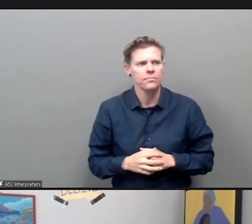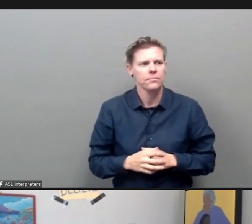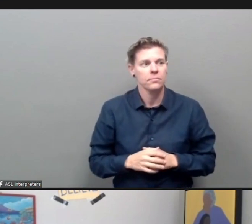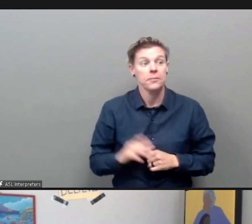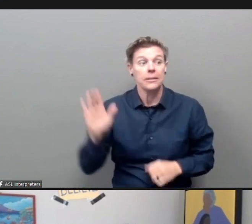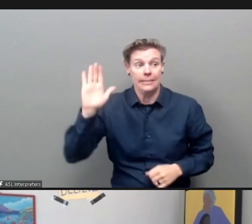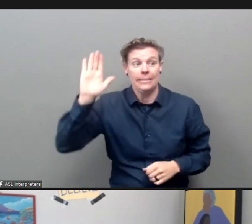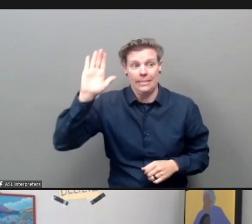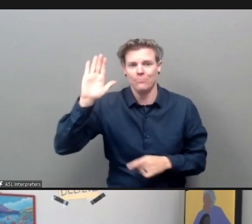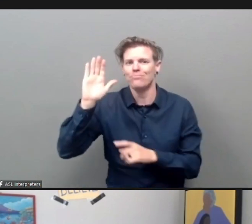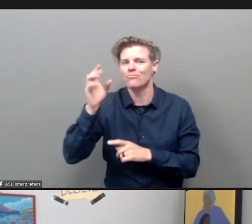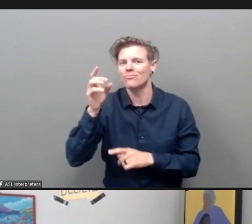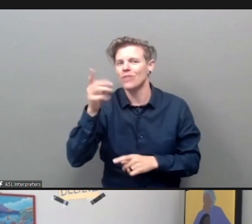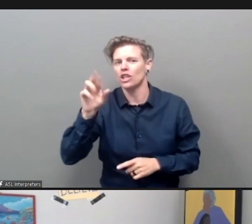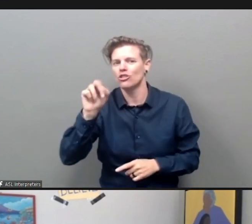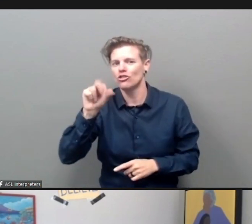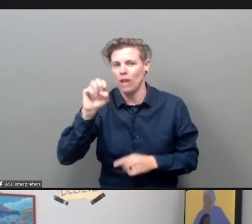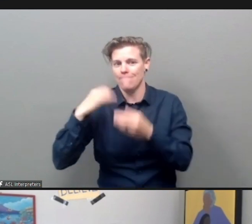And